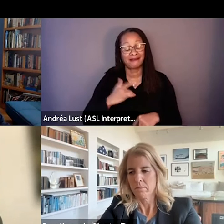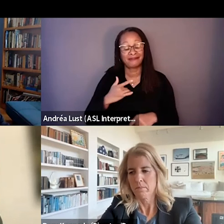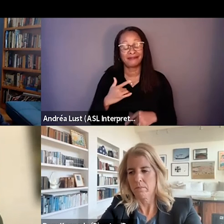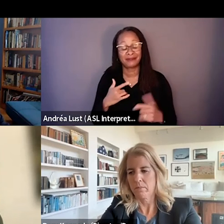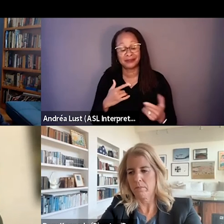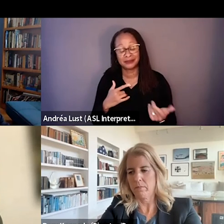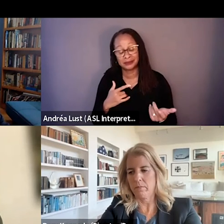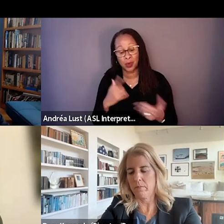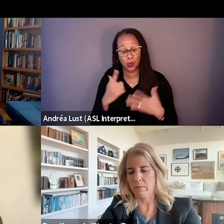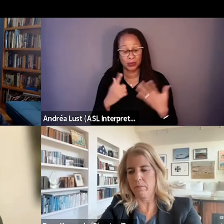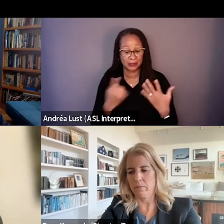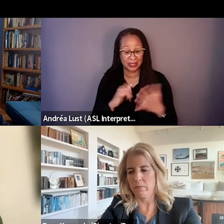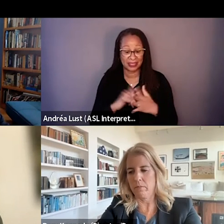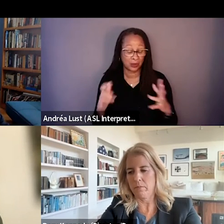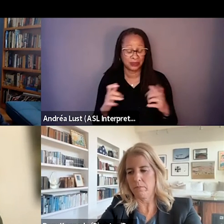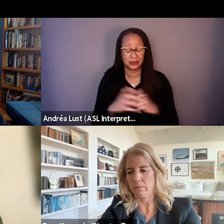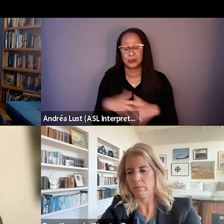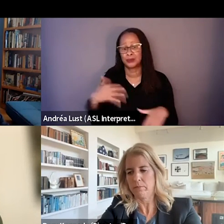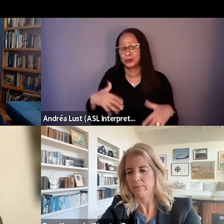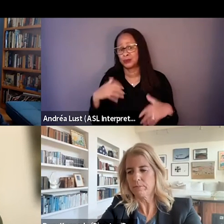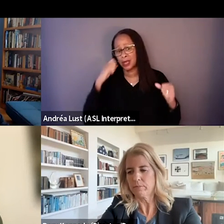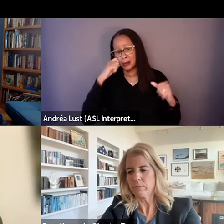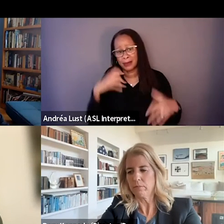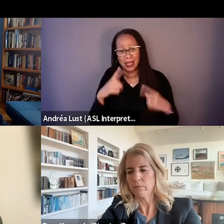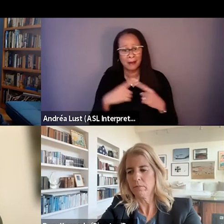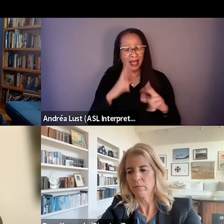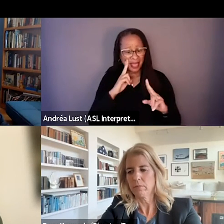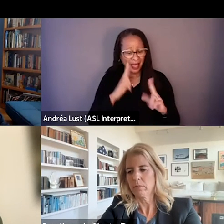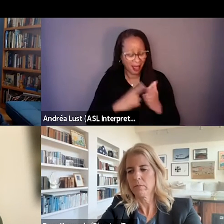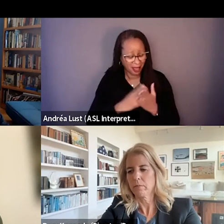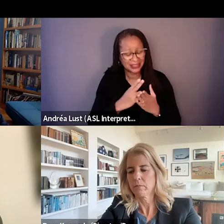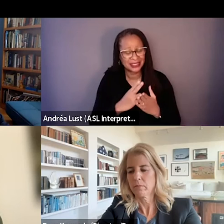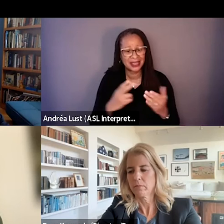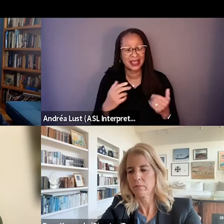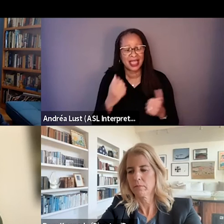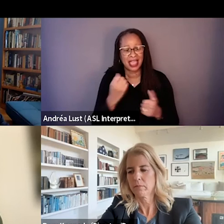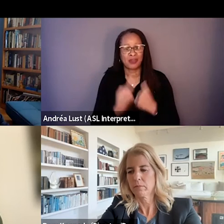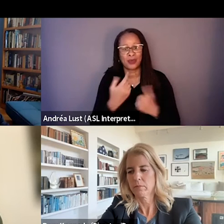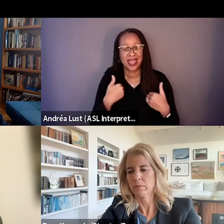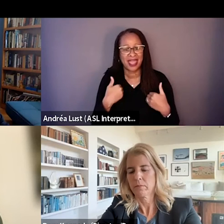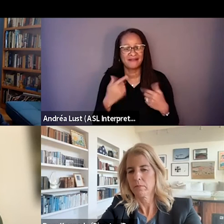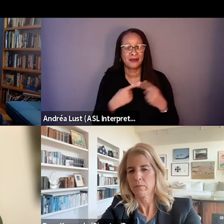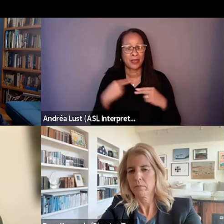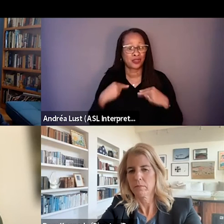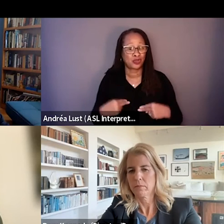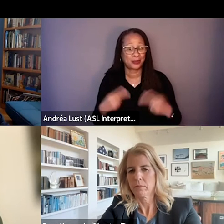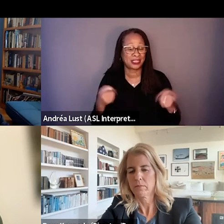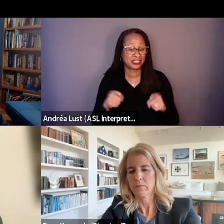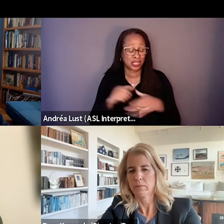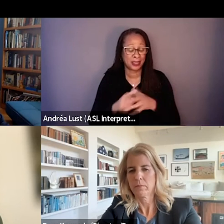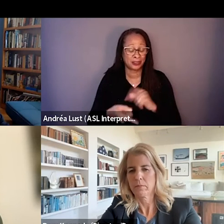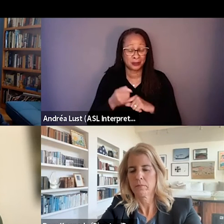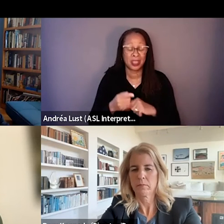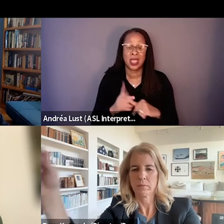really profound about the honesty that everybody had about the human condition when they were in this moment where